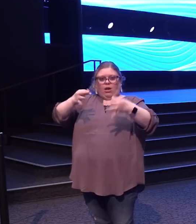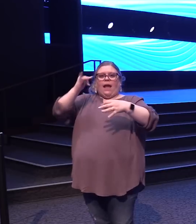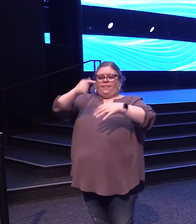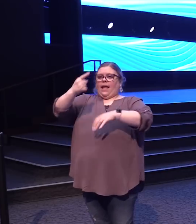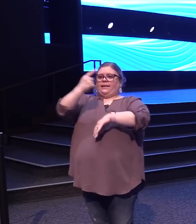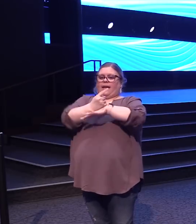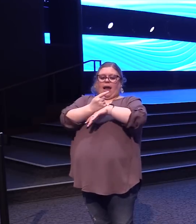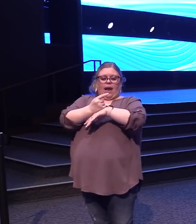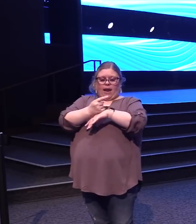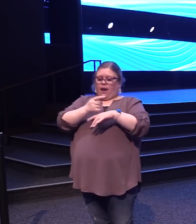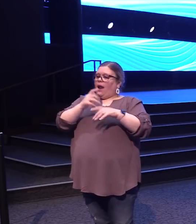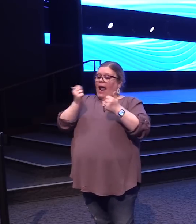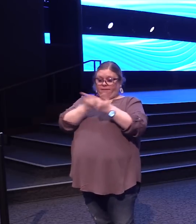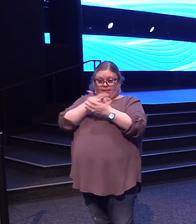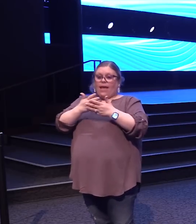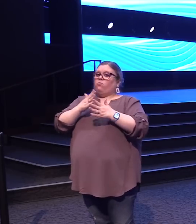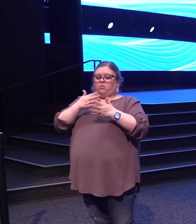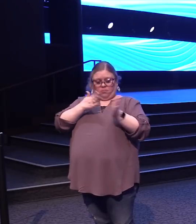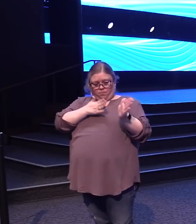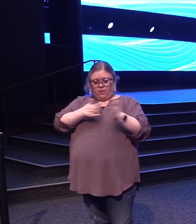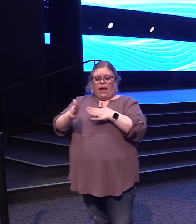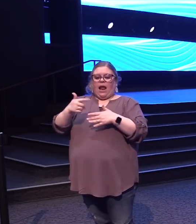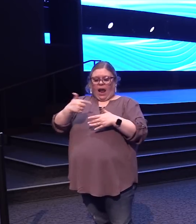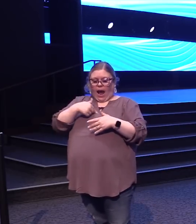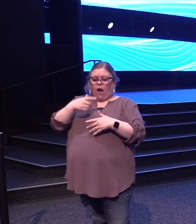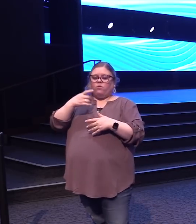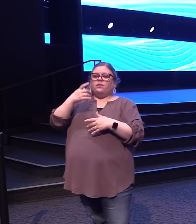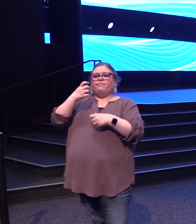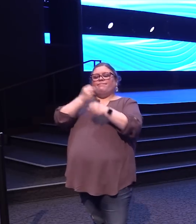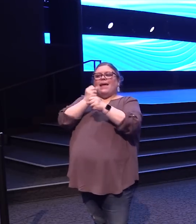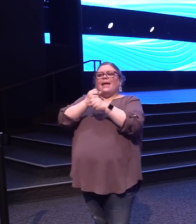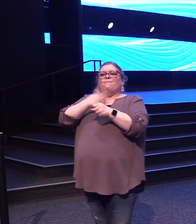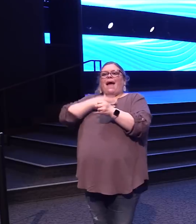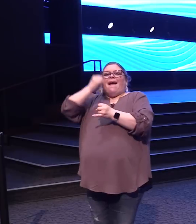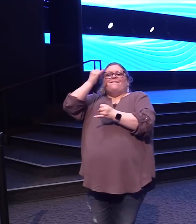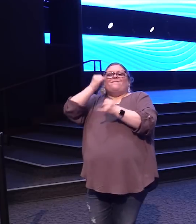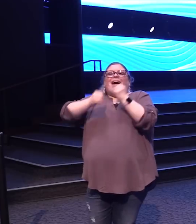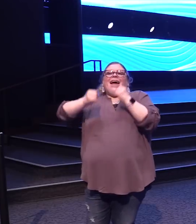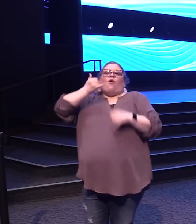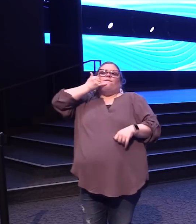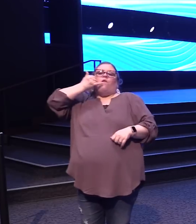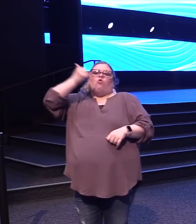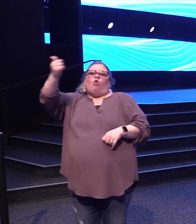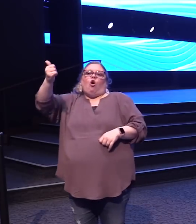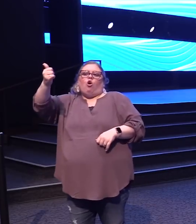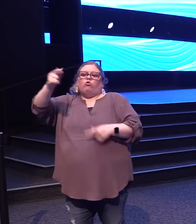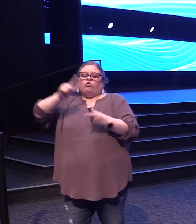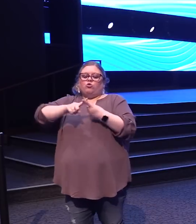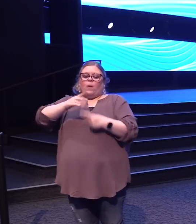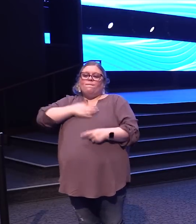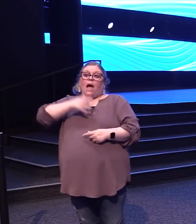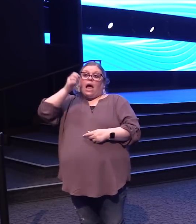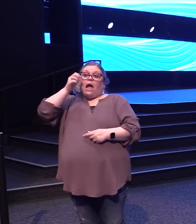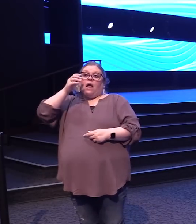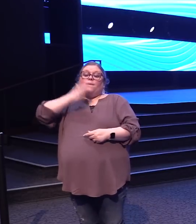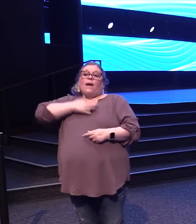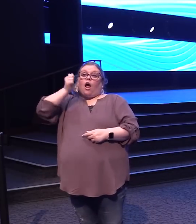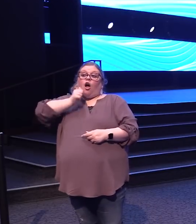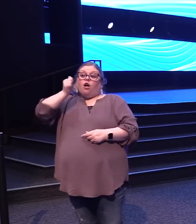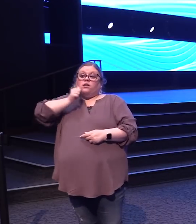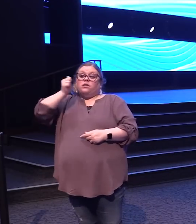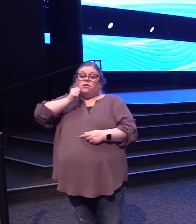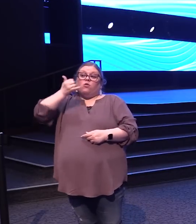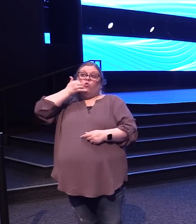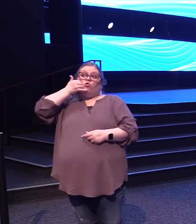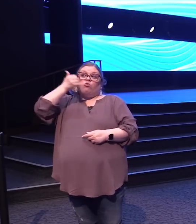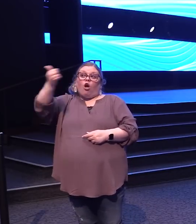and everything went according to plan. I was making my final phone call in life to my aunt,